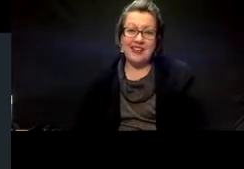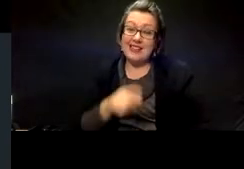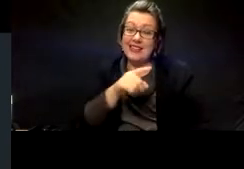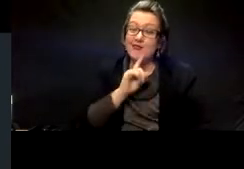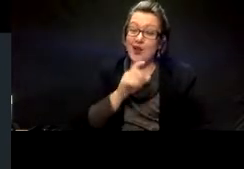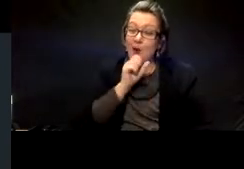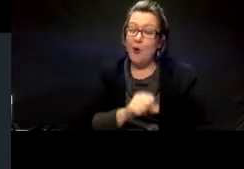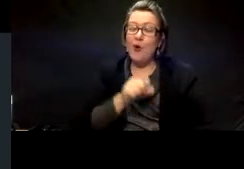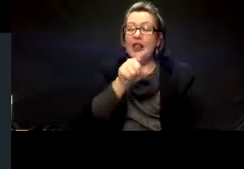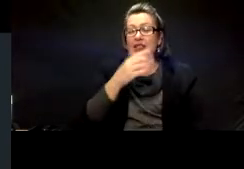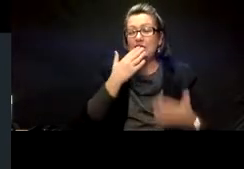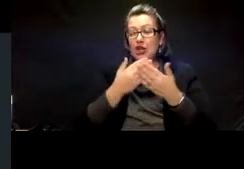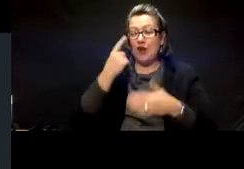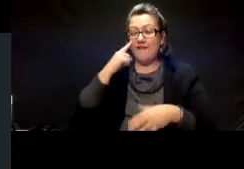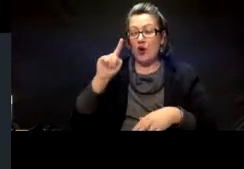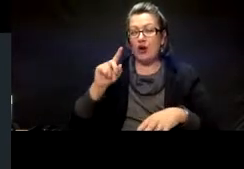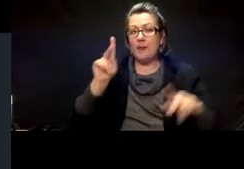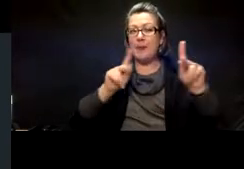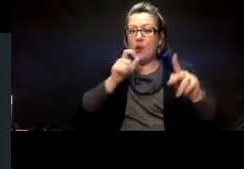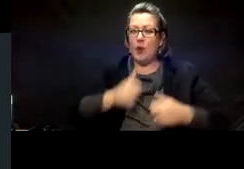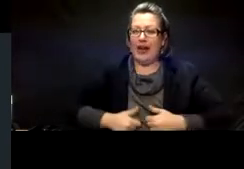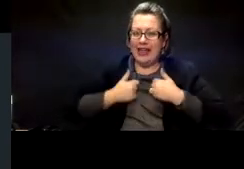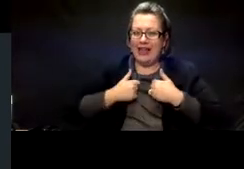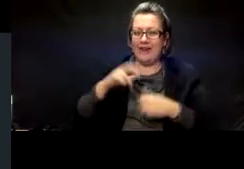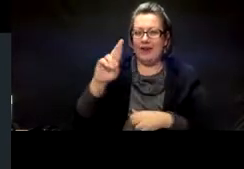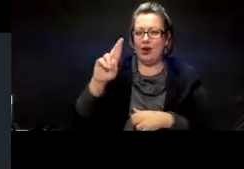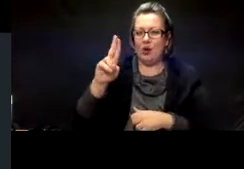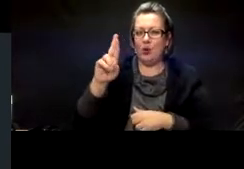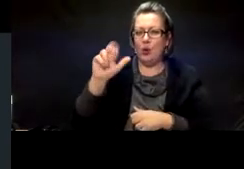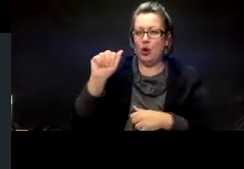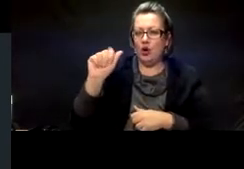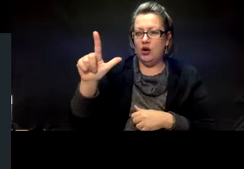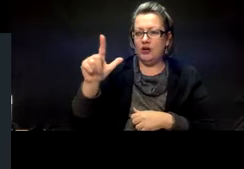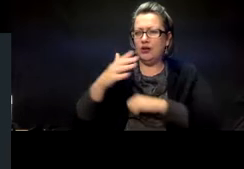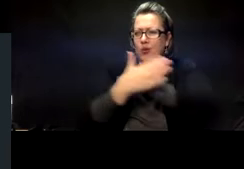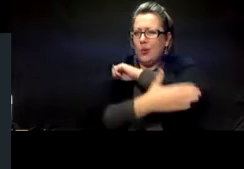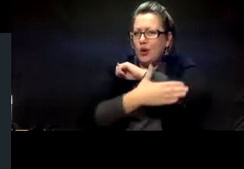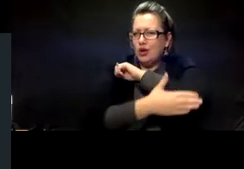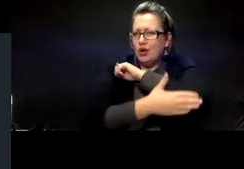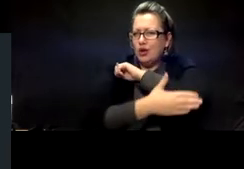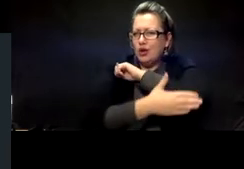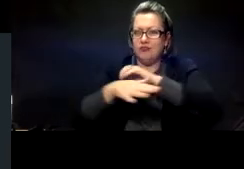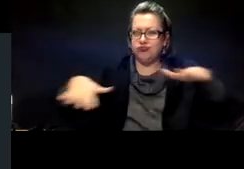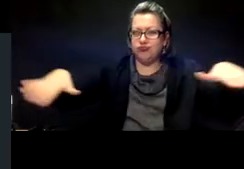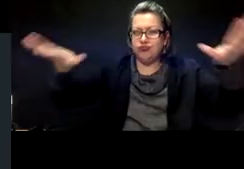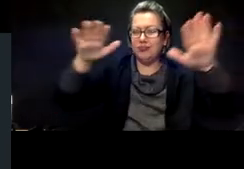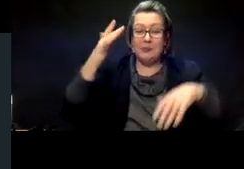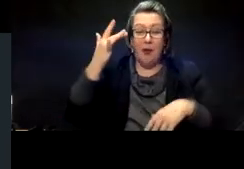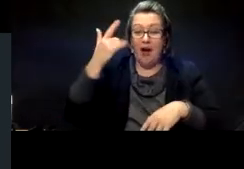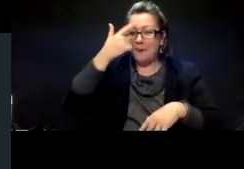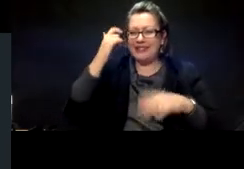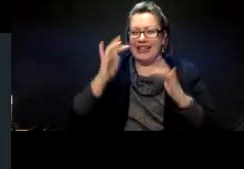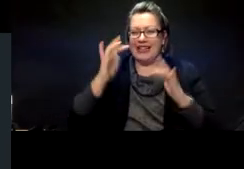typing, that's fine. You can talk if you feel comfortable enough. And this is great for those who live in